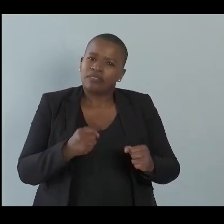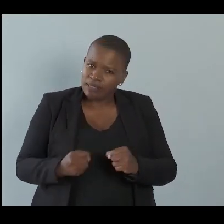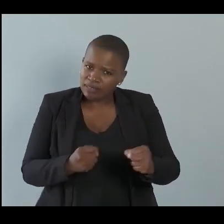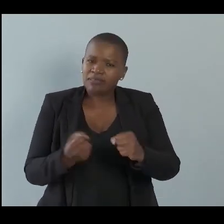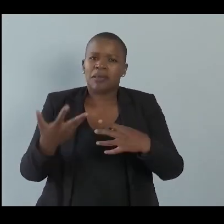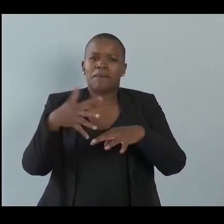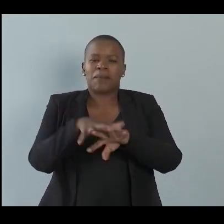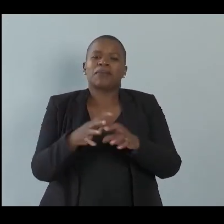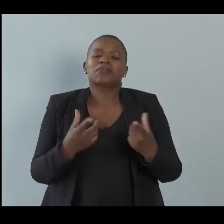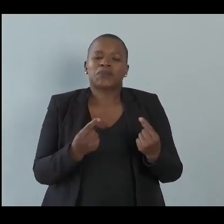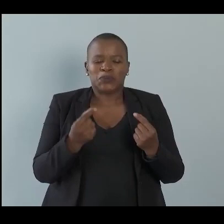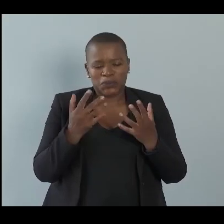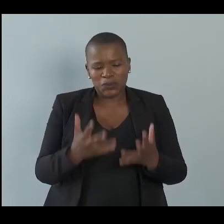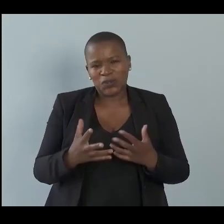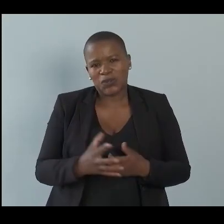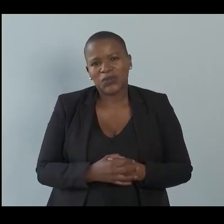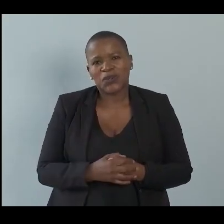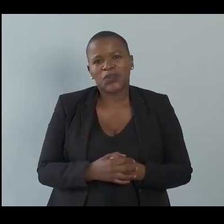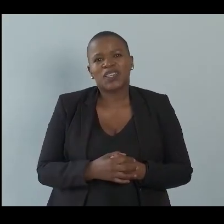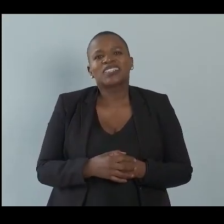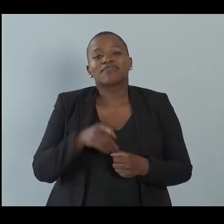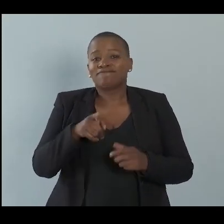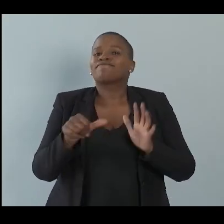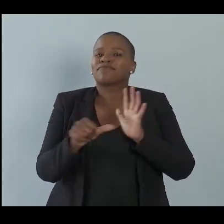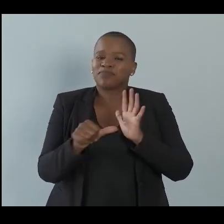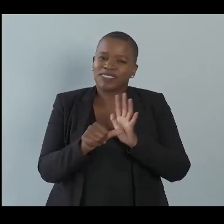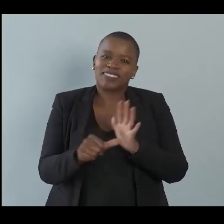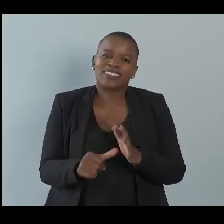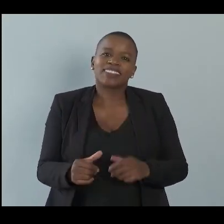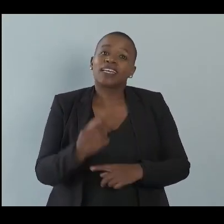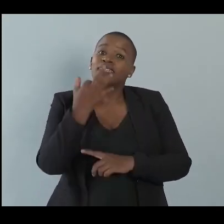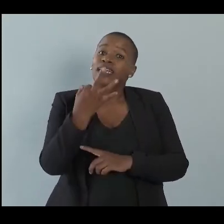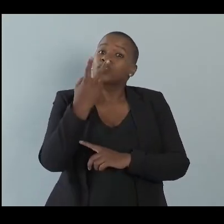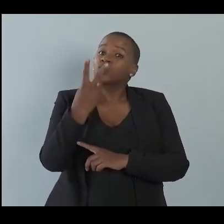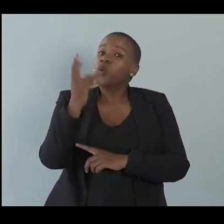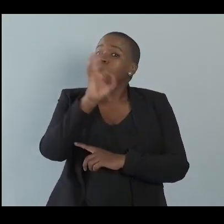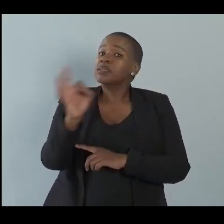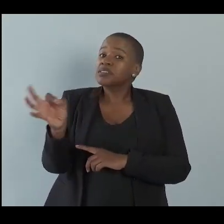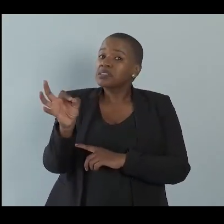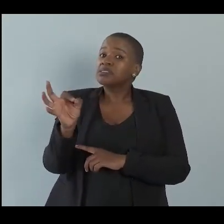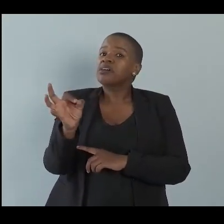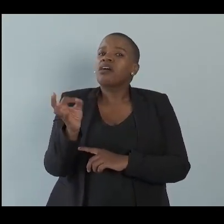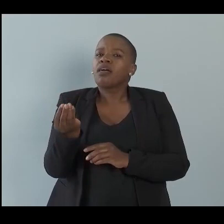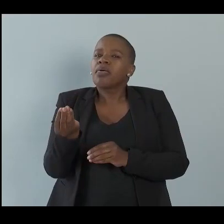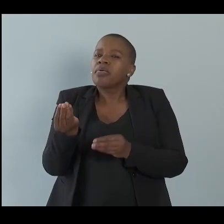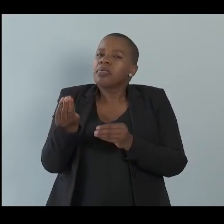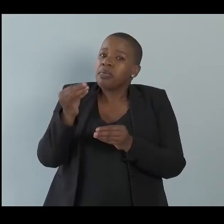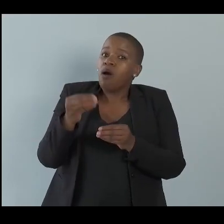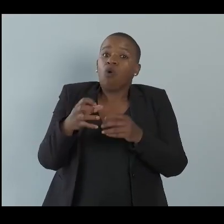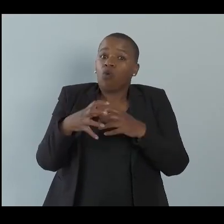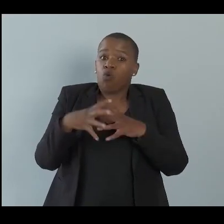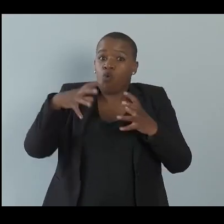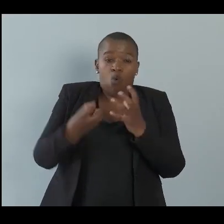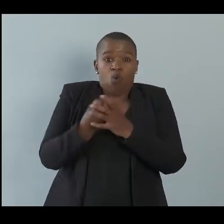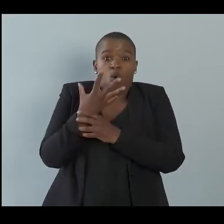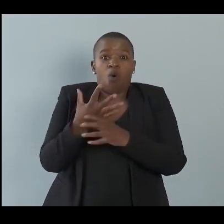11% revenue growth, EBITDA expansion, 32% operating income growth, big focus on cash control. But I think